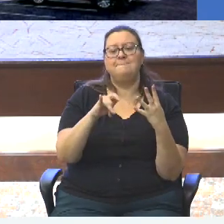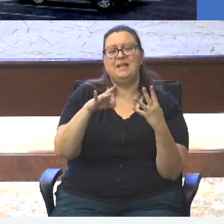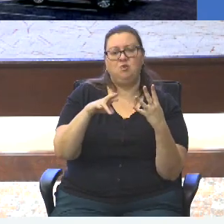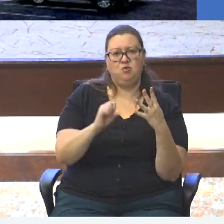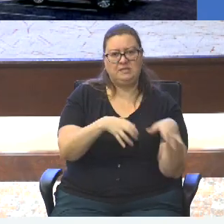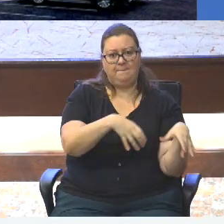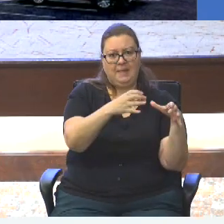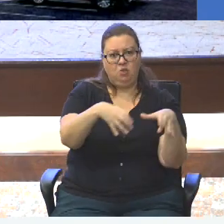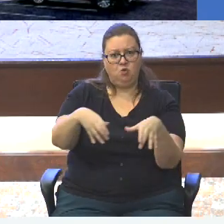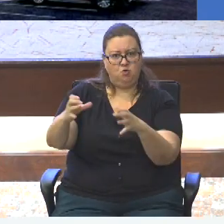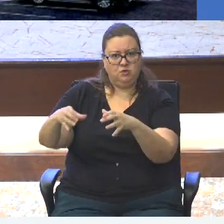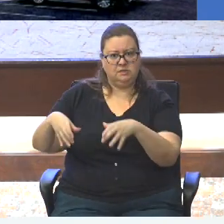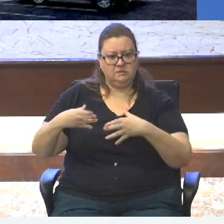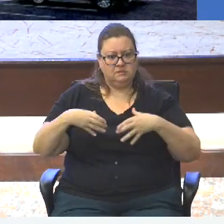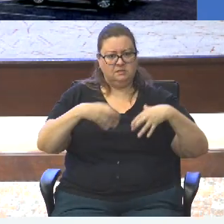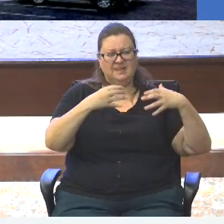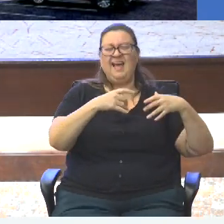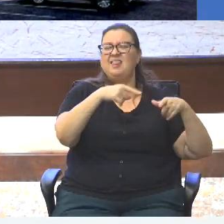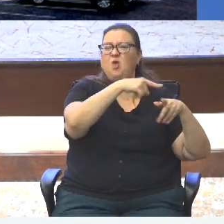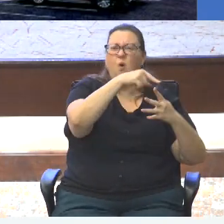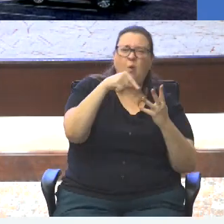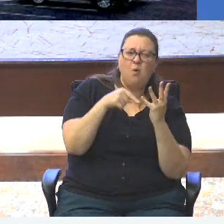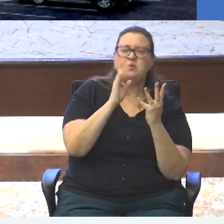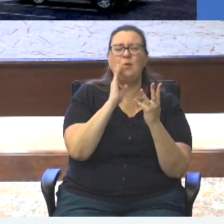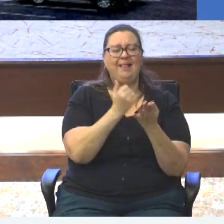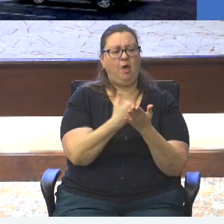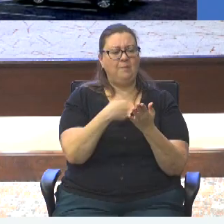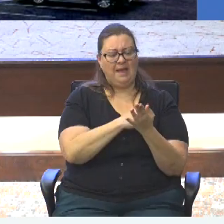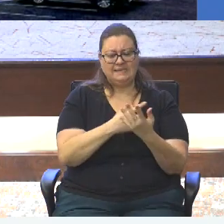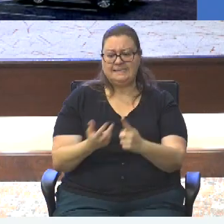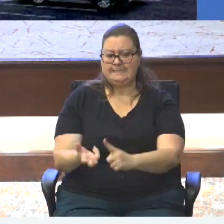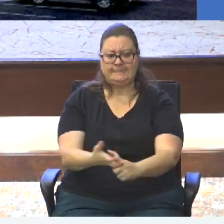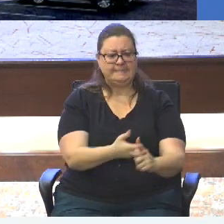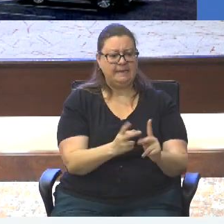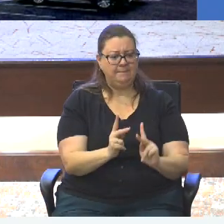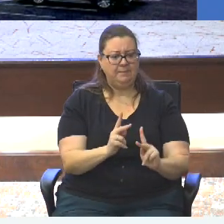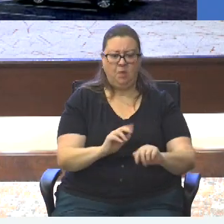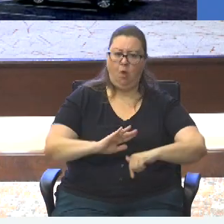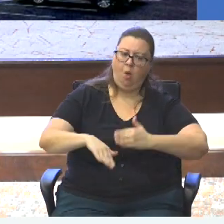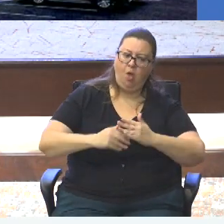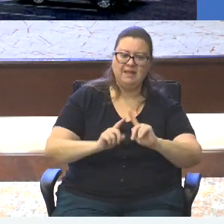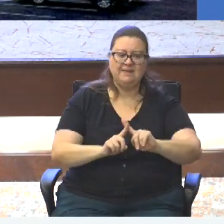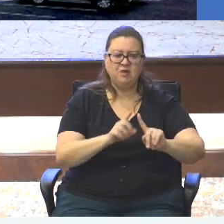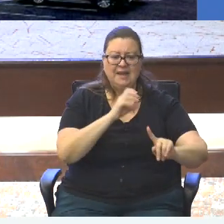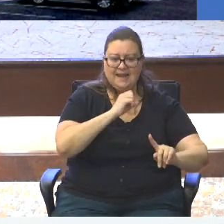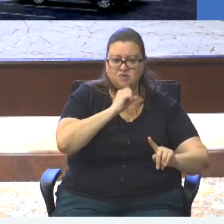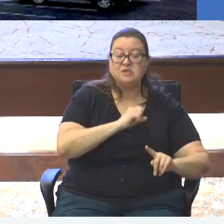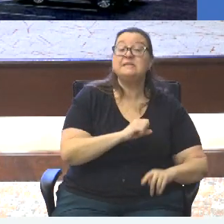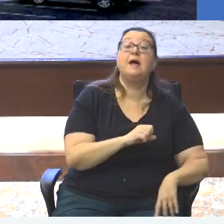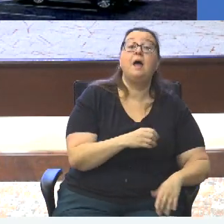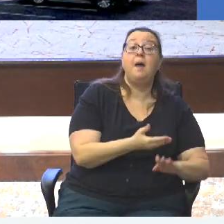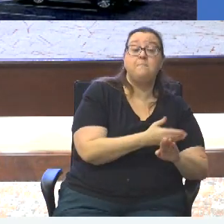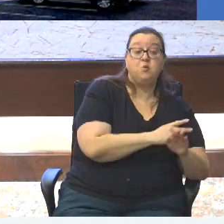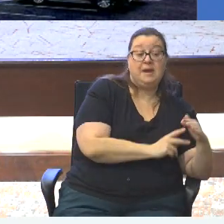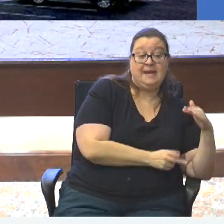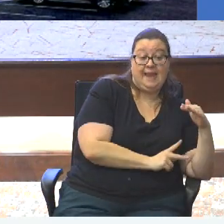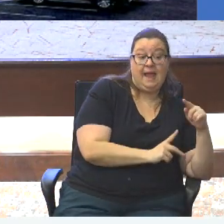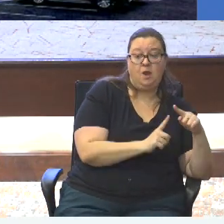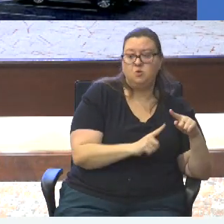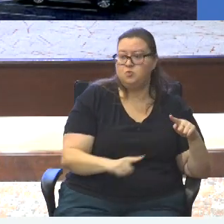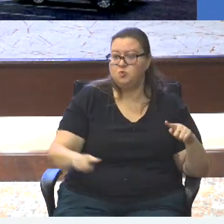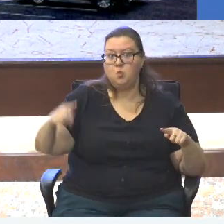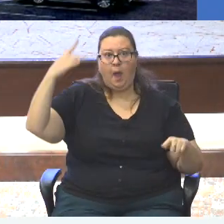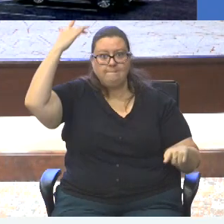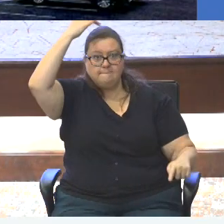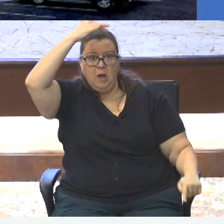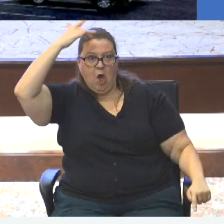center's work and serve learners of all ages, from pre-K to gray, or from pre-K to bald for some of those that